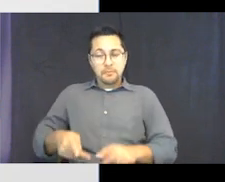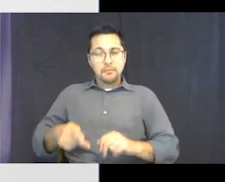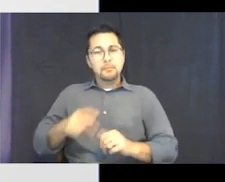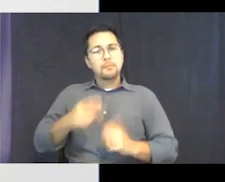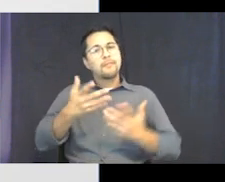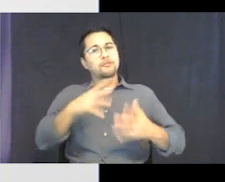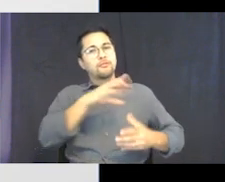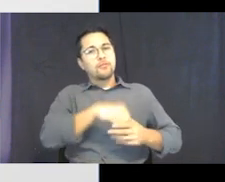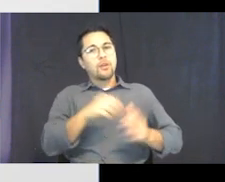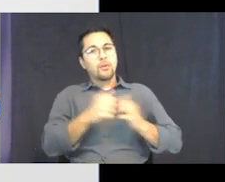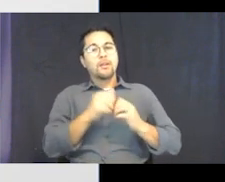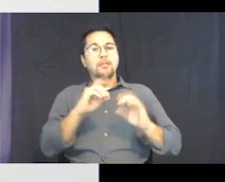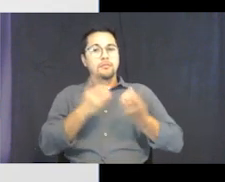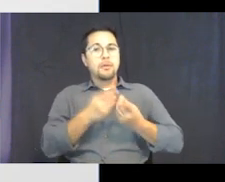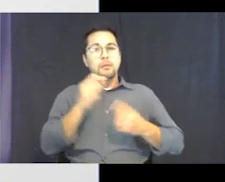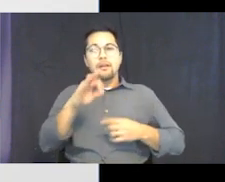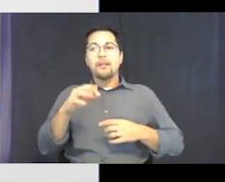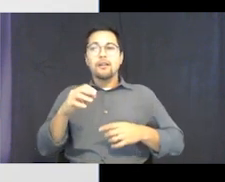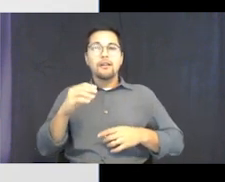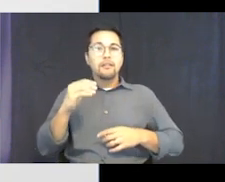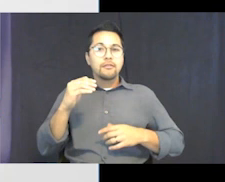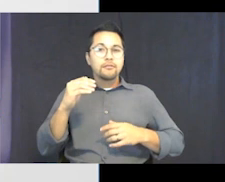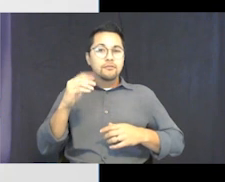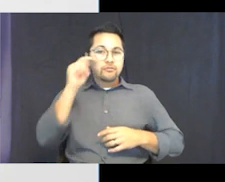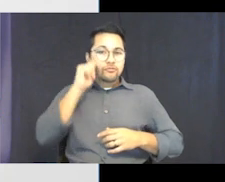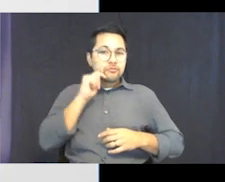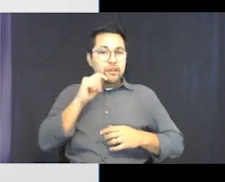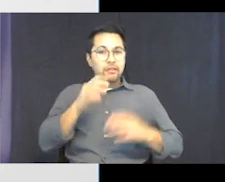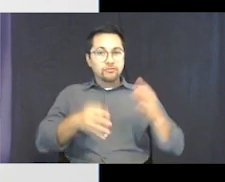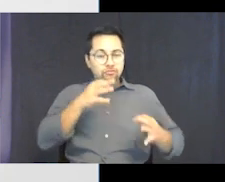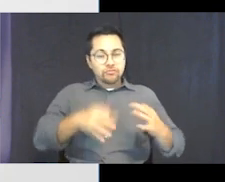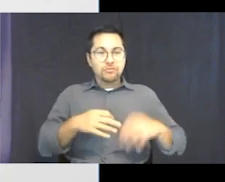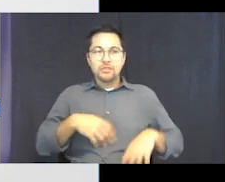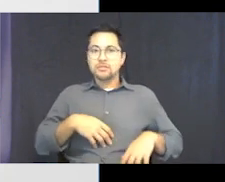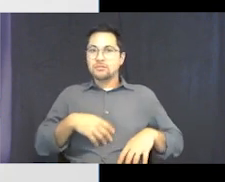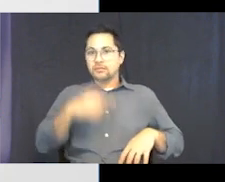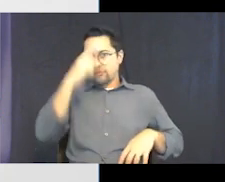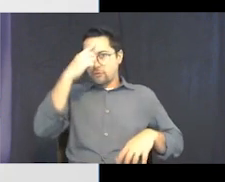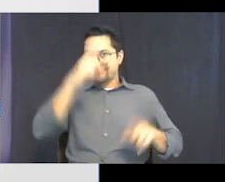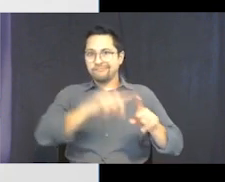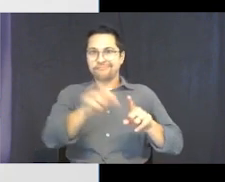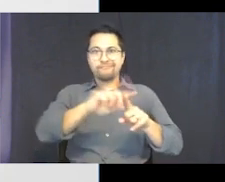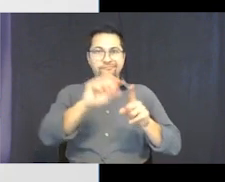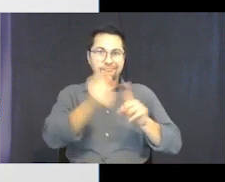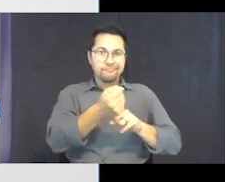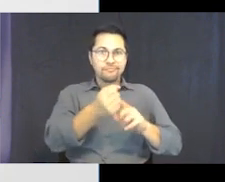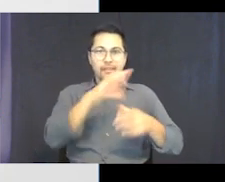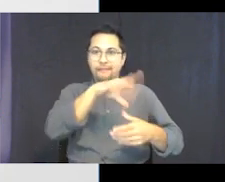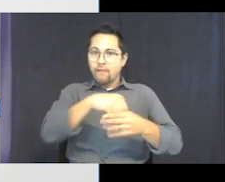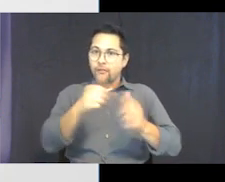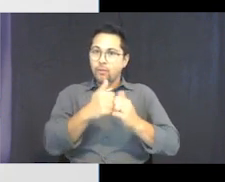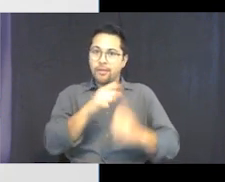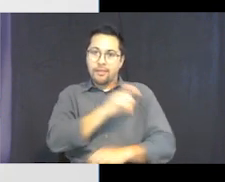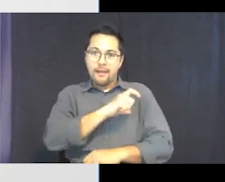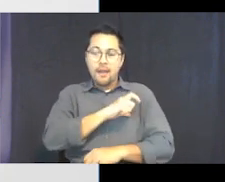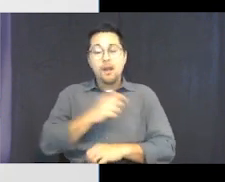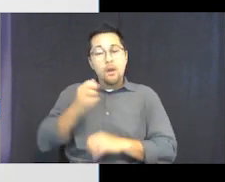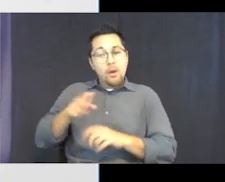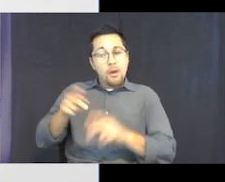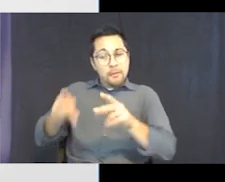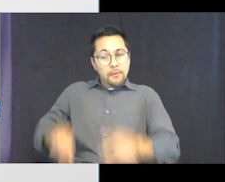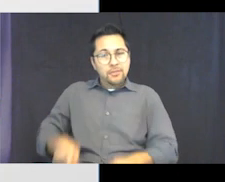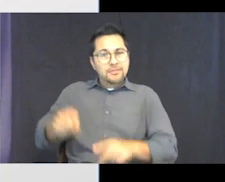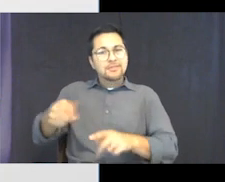with Department of Juvenile Justice or multiple episodes involving law enforcement, or the individual has poor